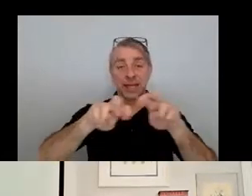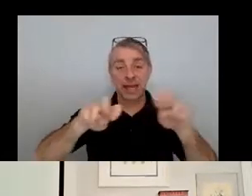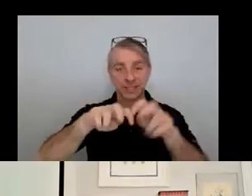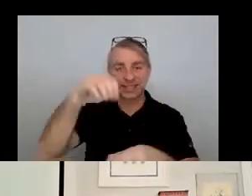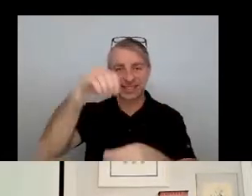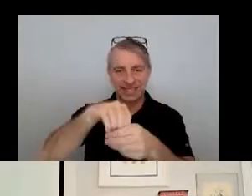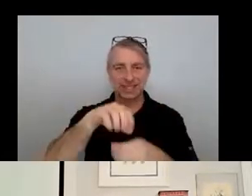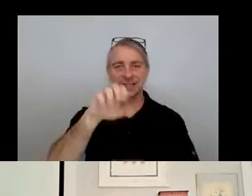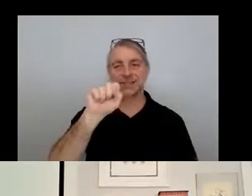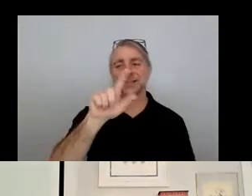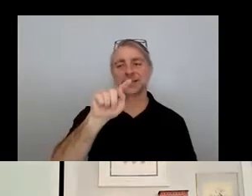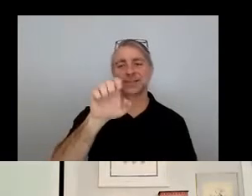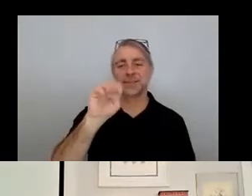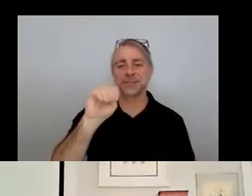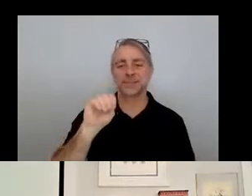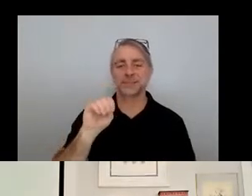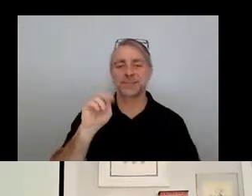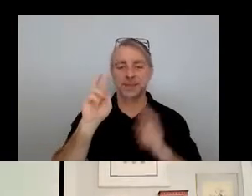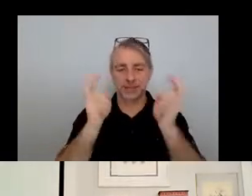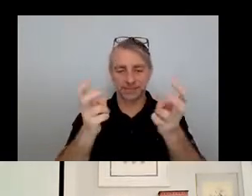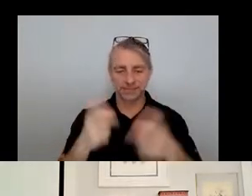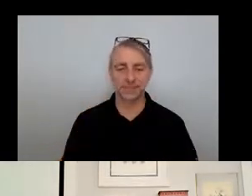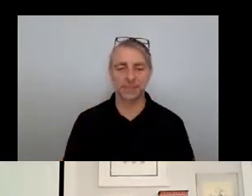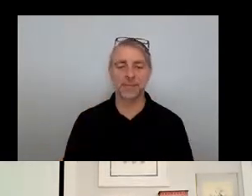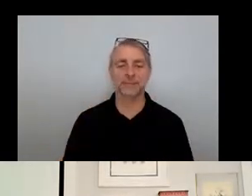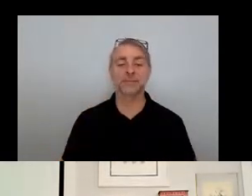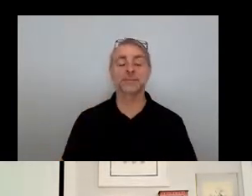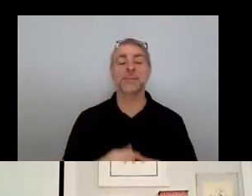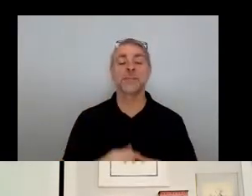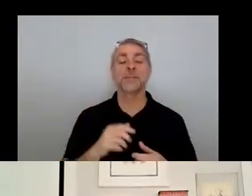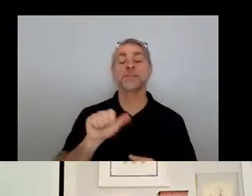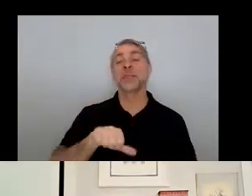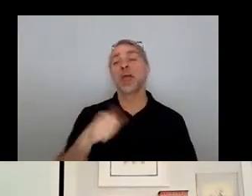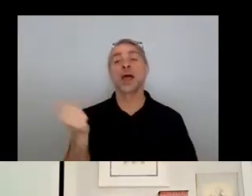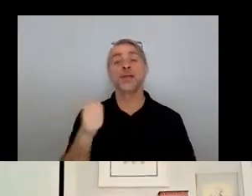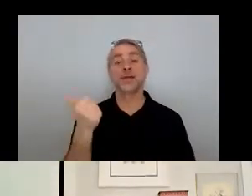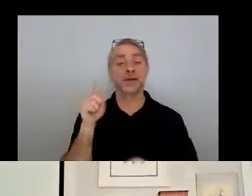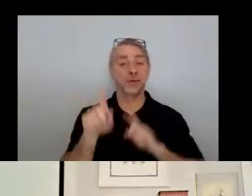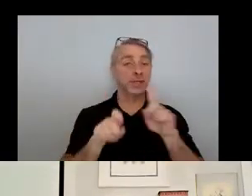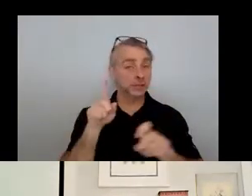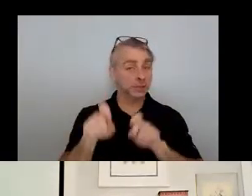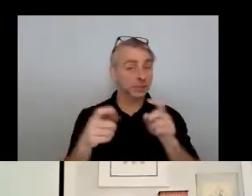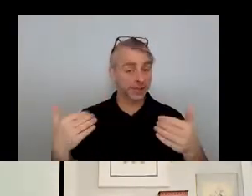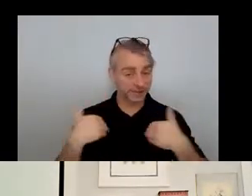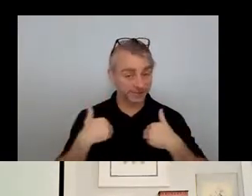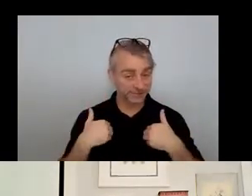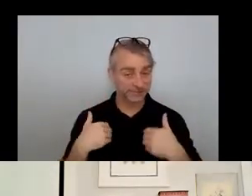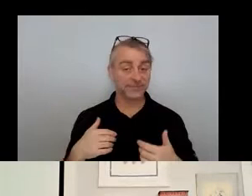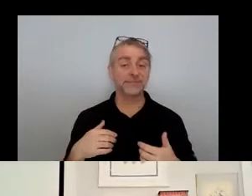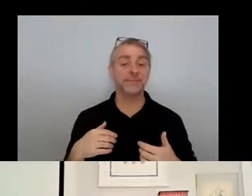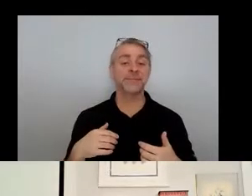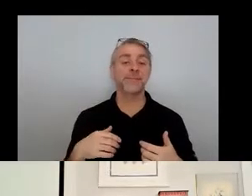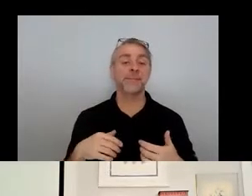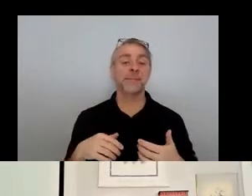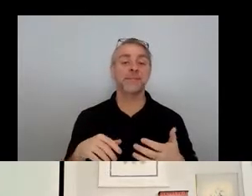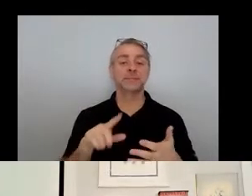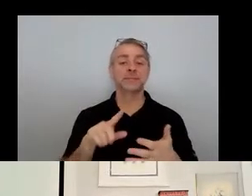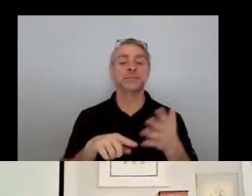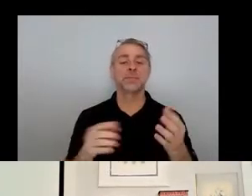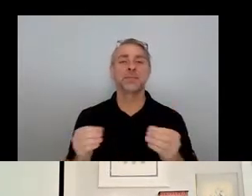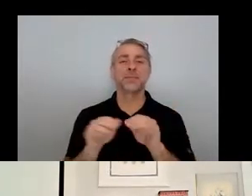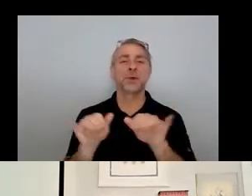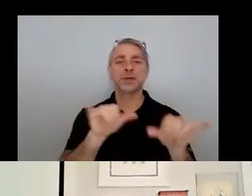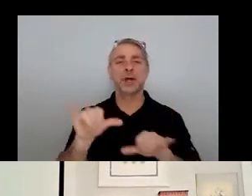other questions can also be addressed in a systematic review and meta-analysis. And these questions tend to be more common in health